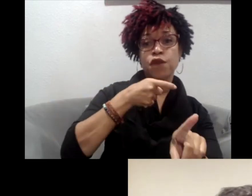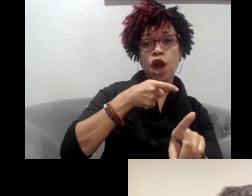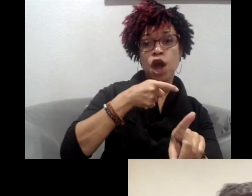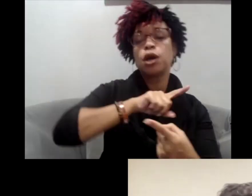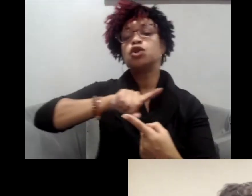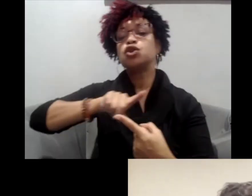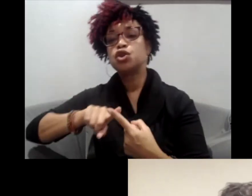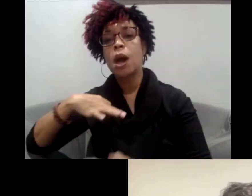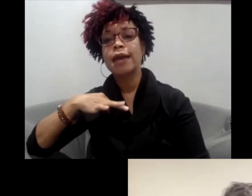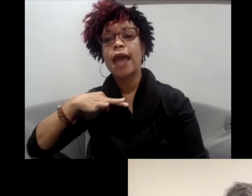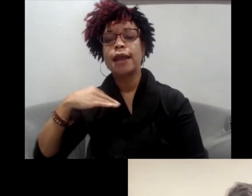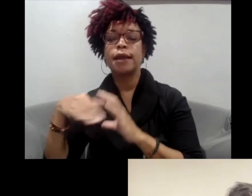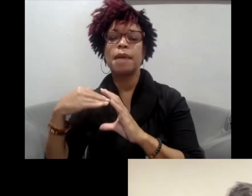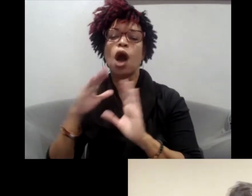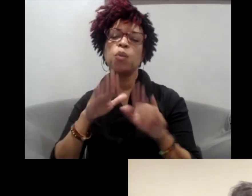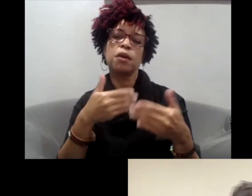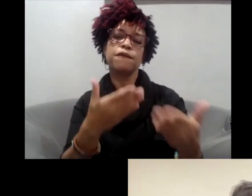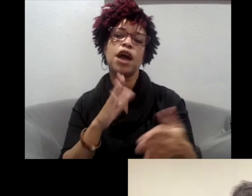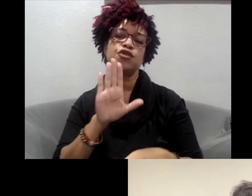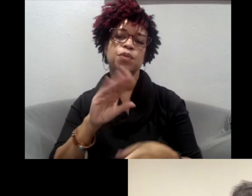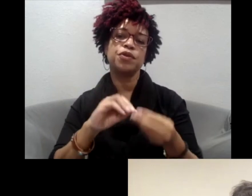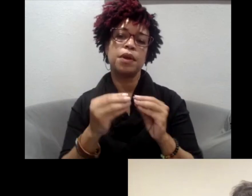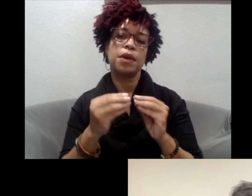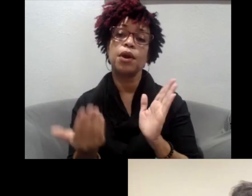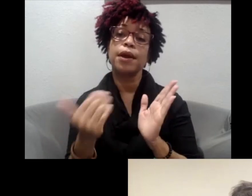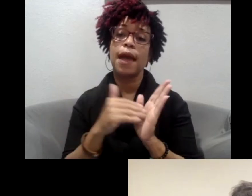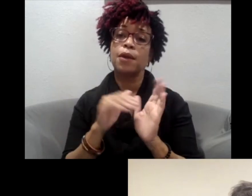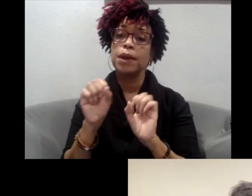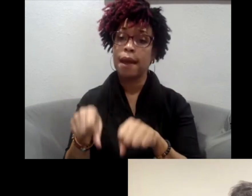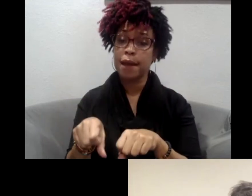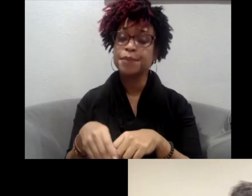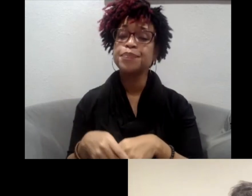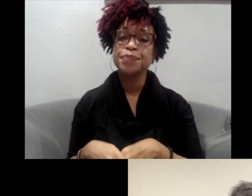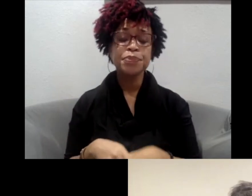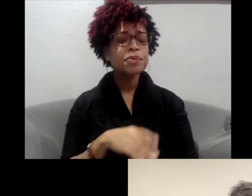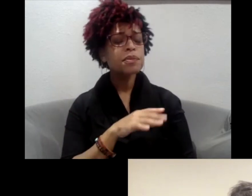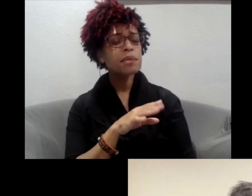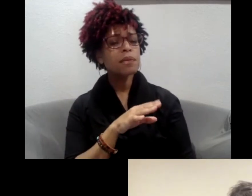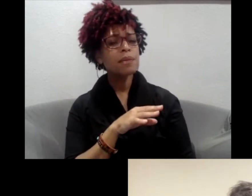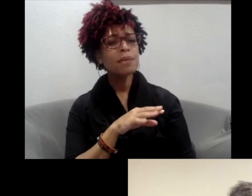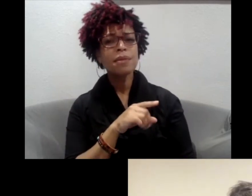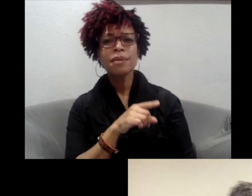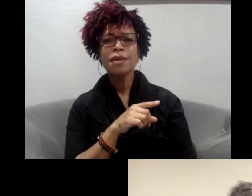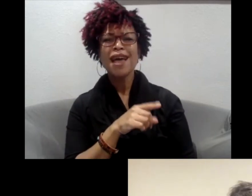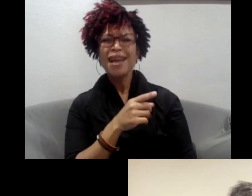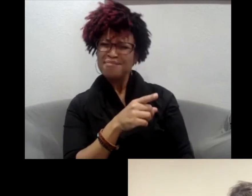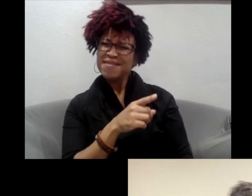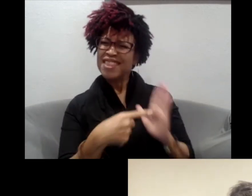provide you with your number again. First off, see if we could let's show Ben some love for